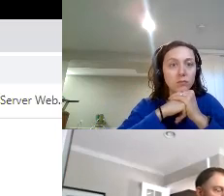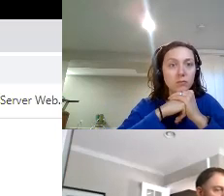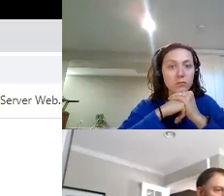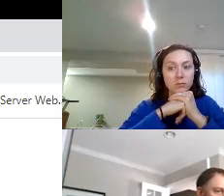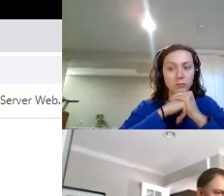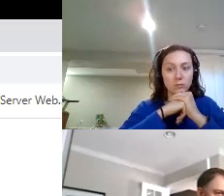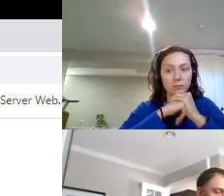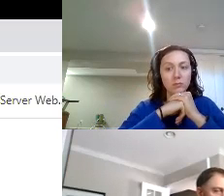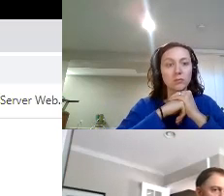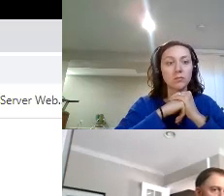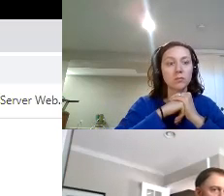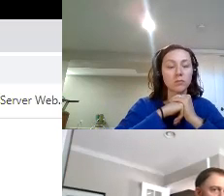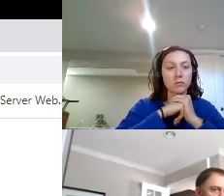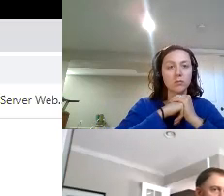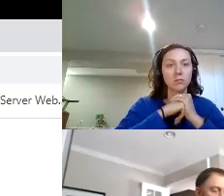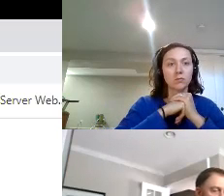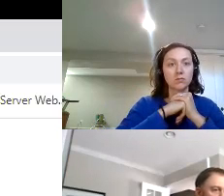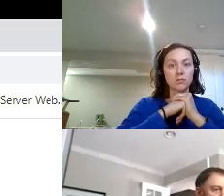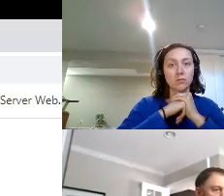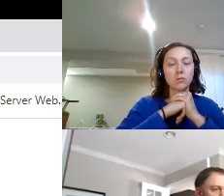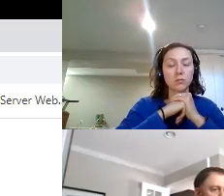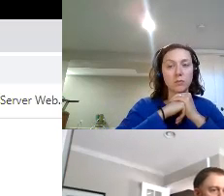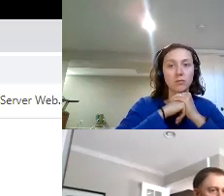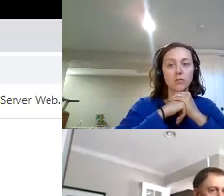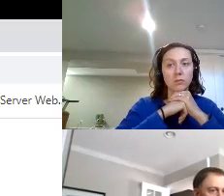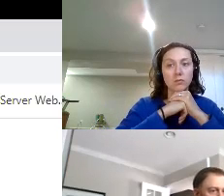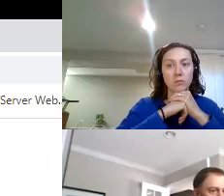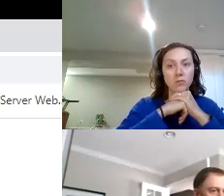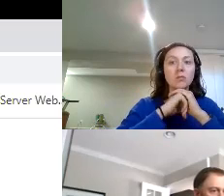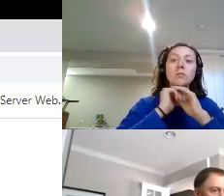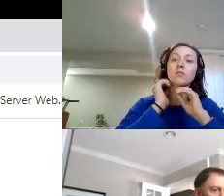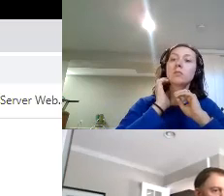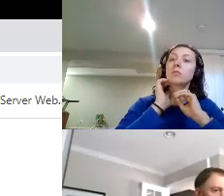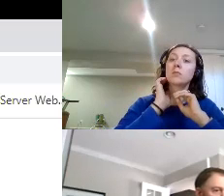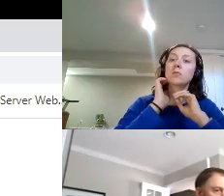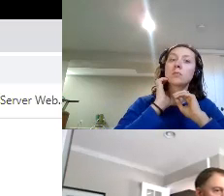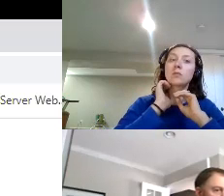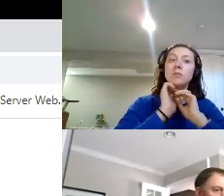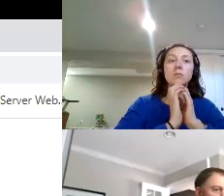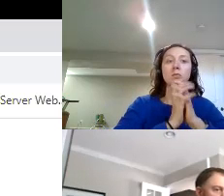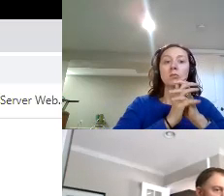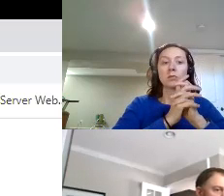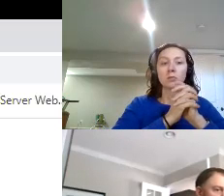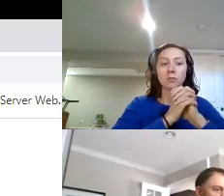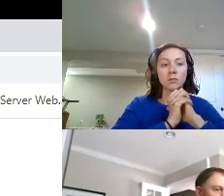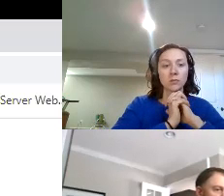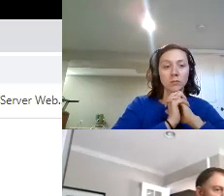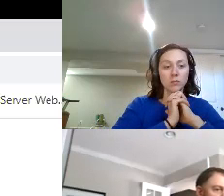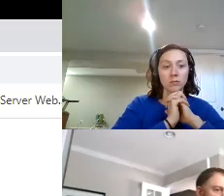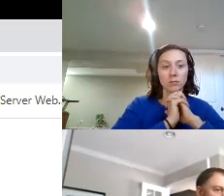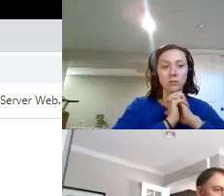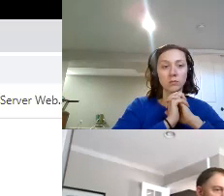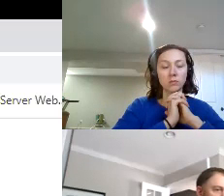stability and supports as a protective factor. And then it can serve as an excellent training tool for